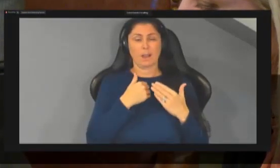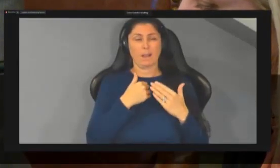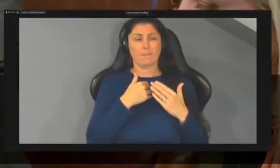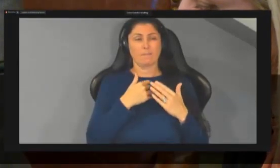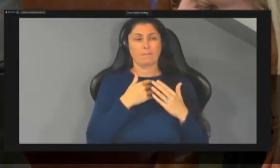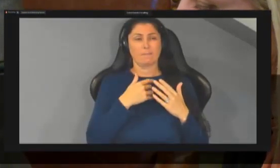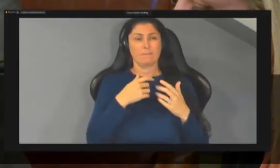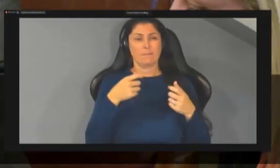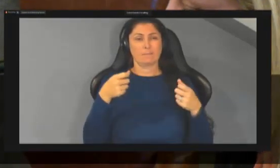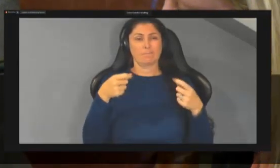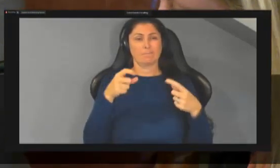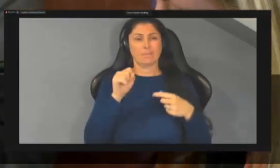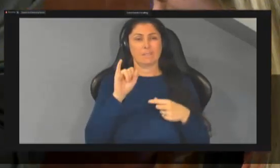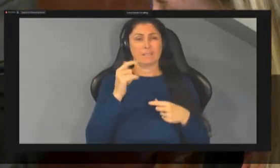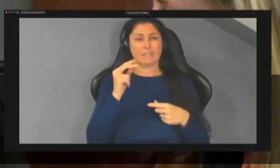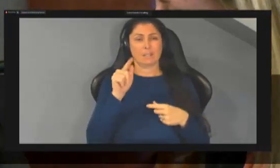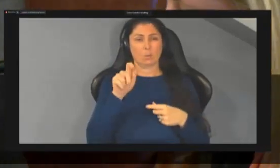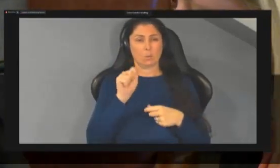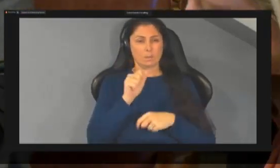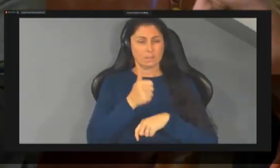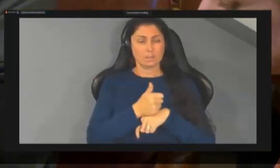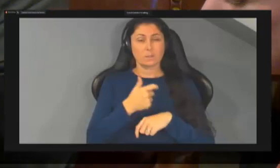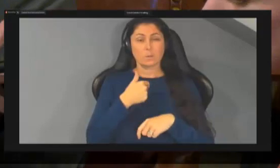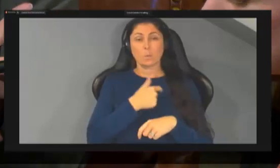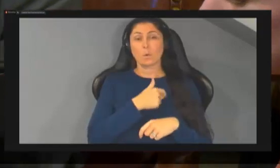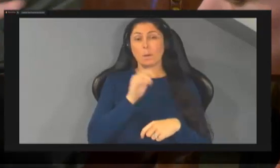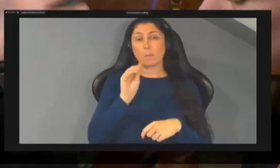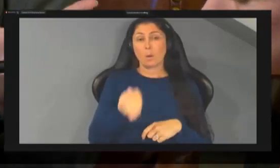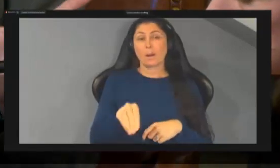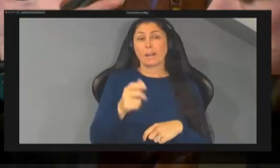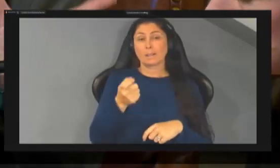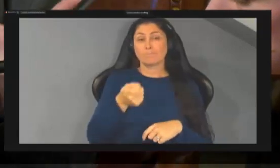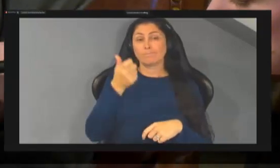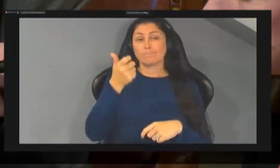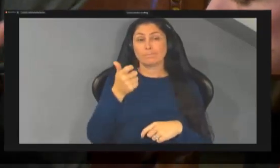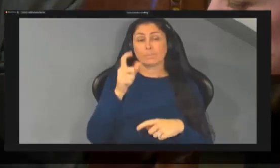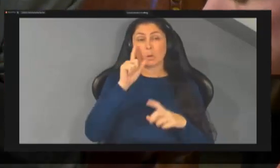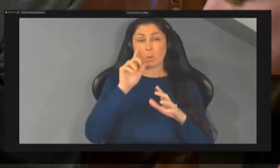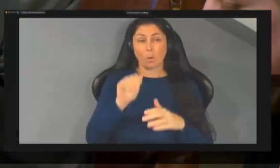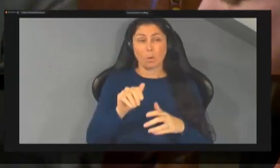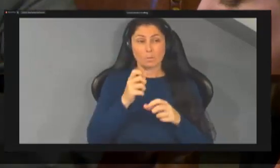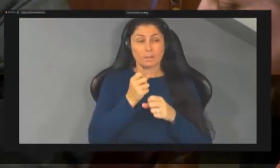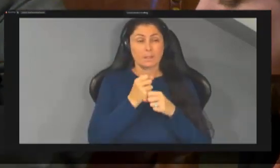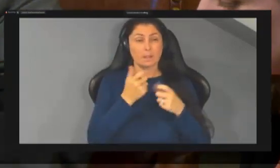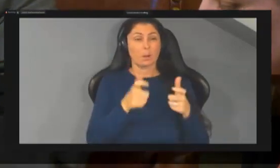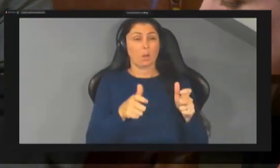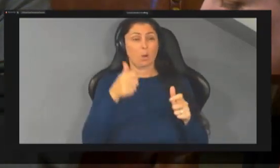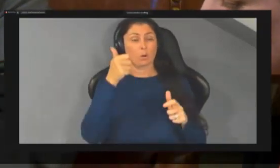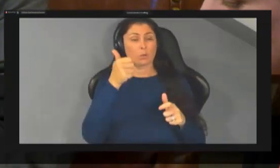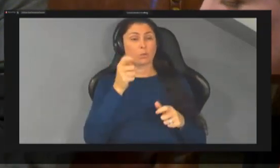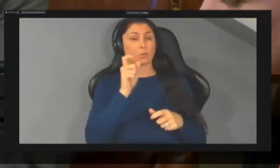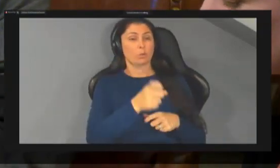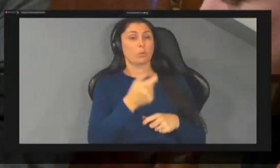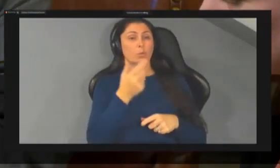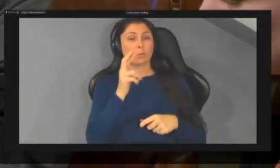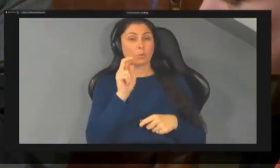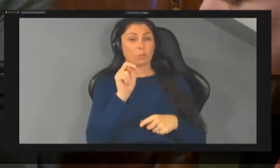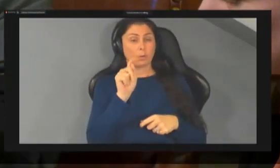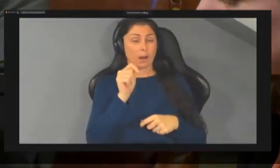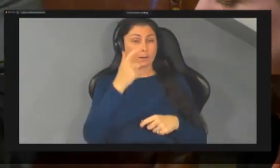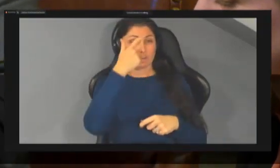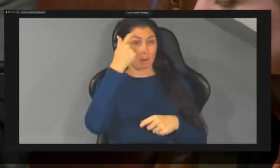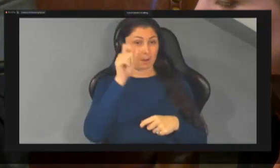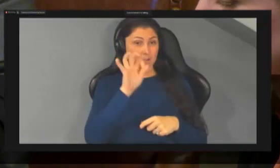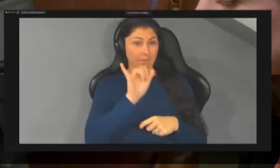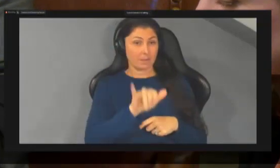that where we are putting in a small amount in hopes of getting a much larger grant. And so because of that, we